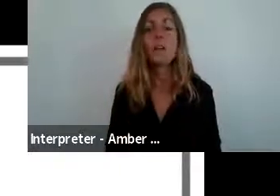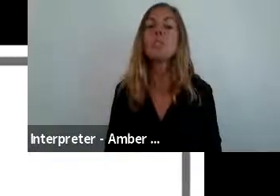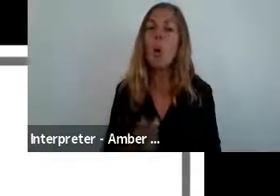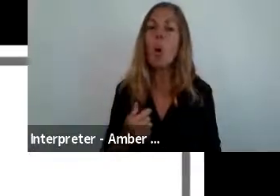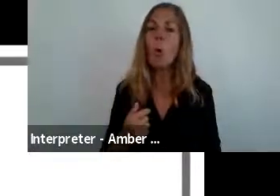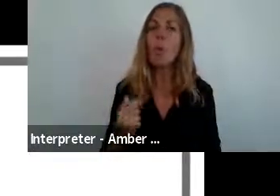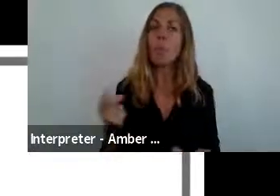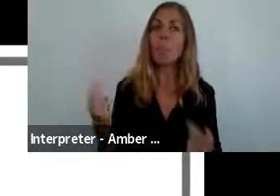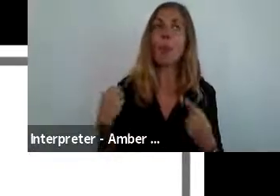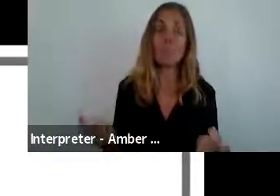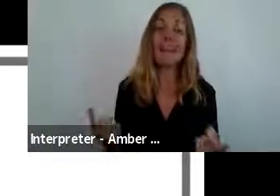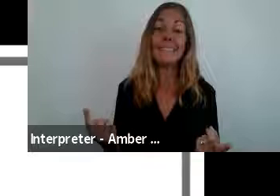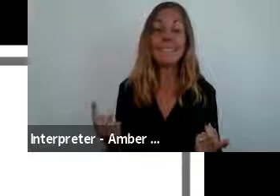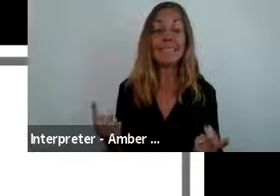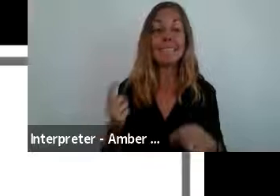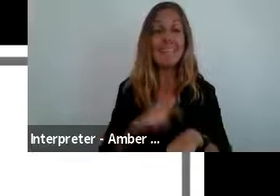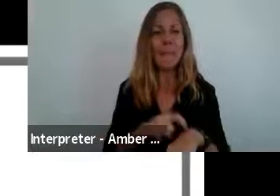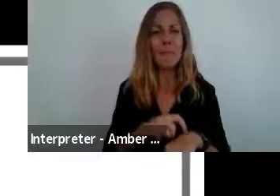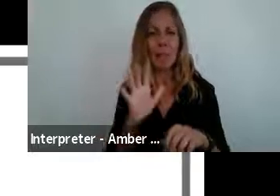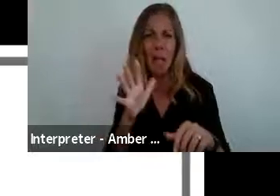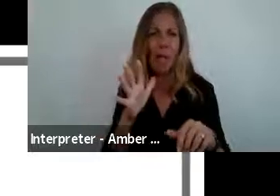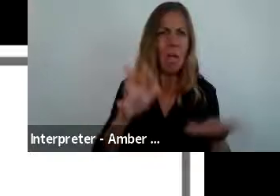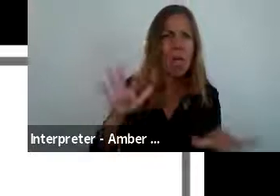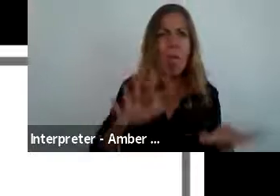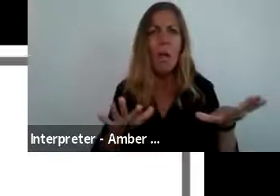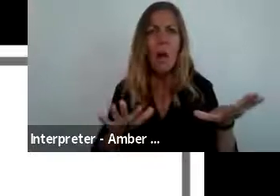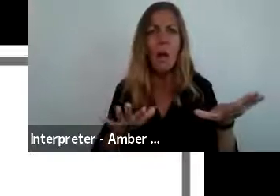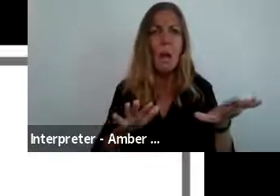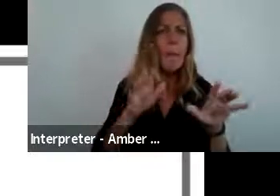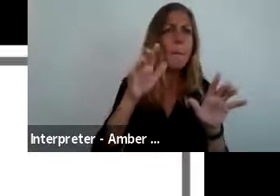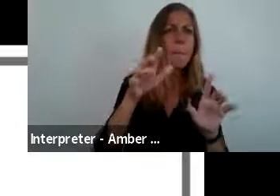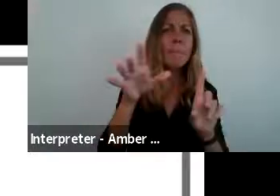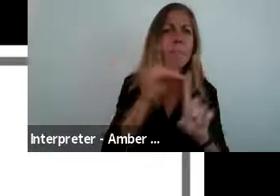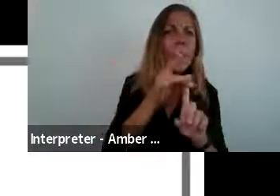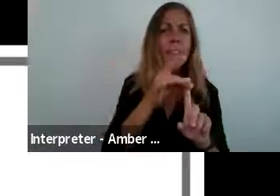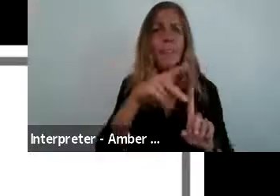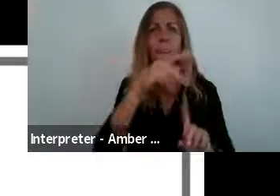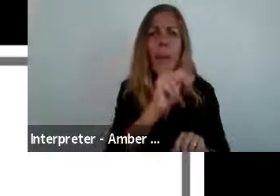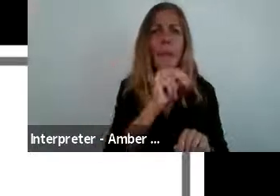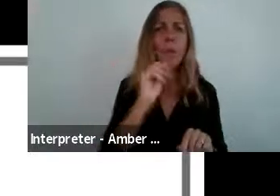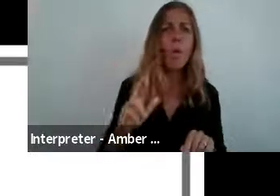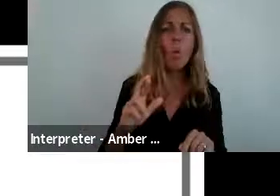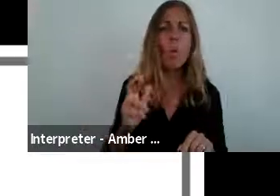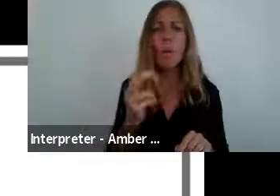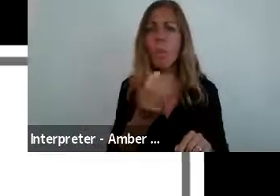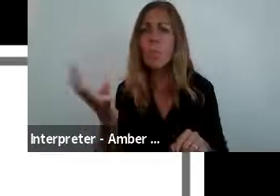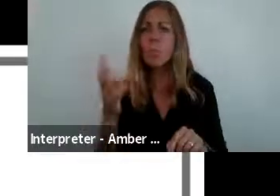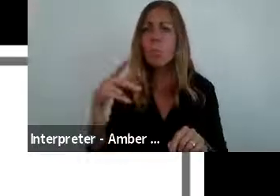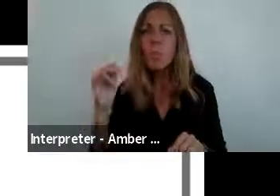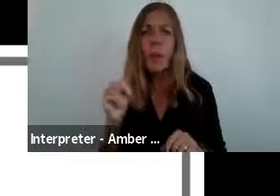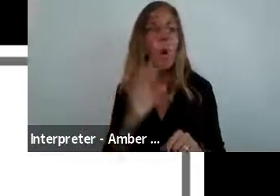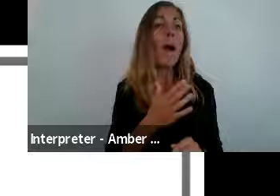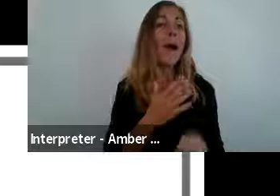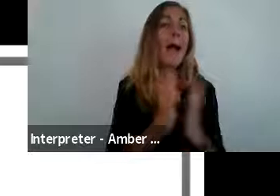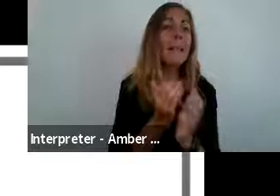bit complicated to pin or multi-pin or make everybody turn off their camera. And this